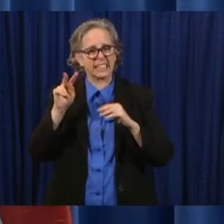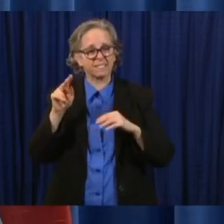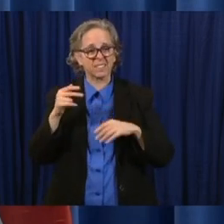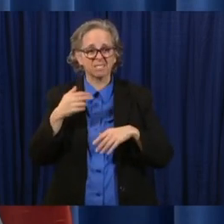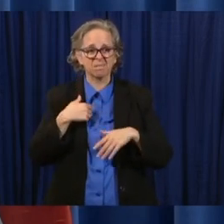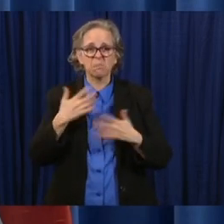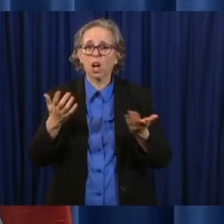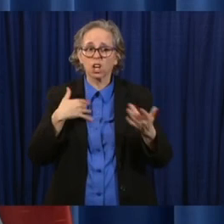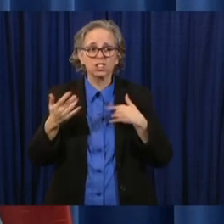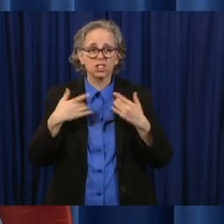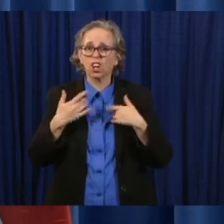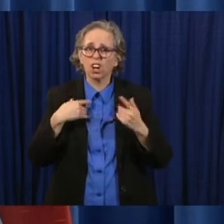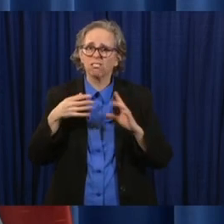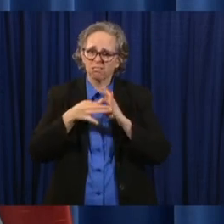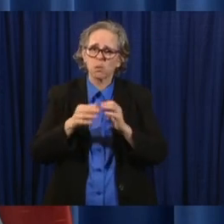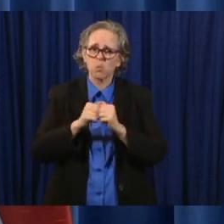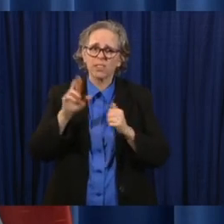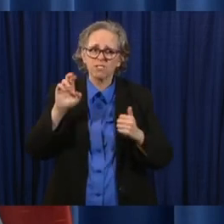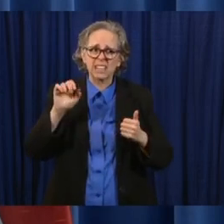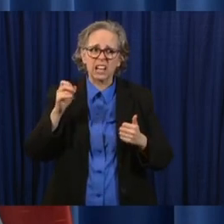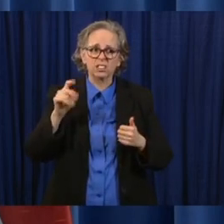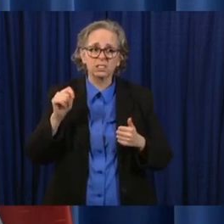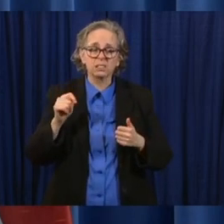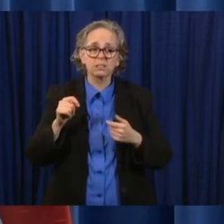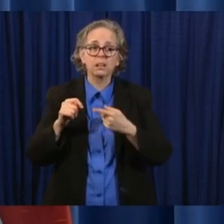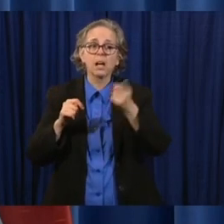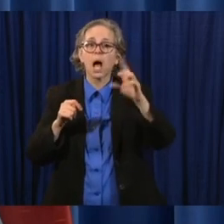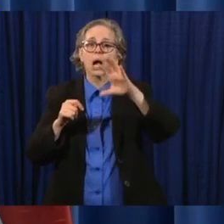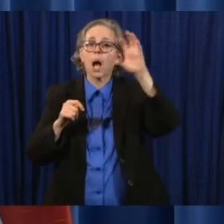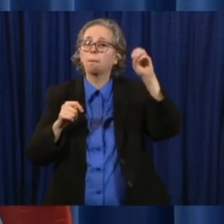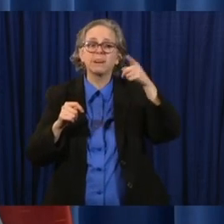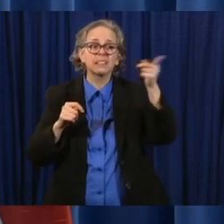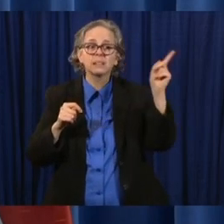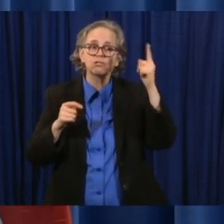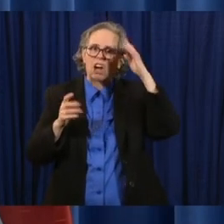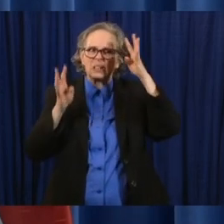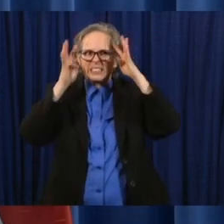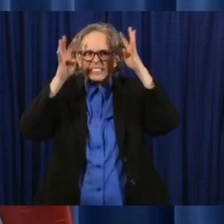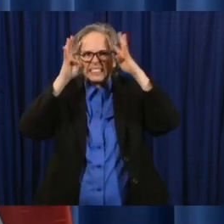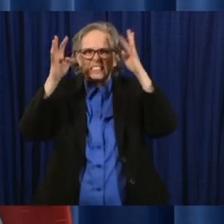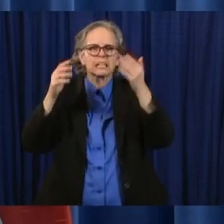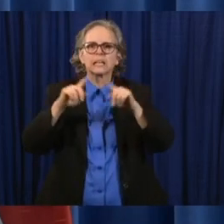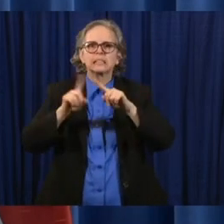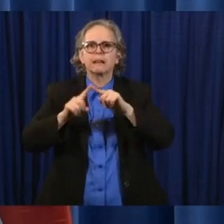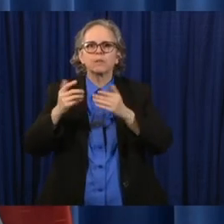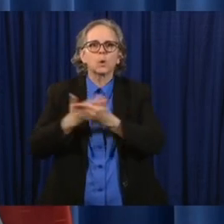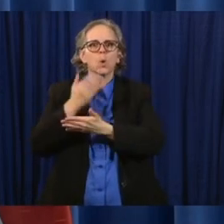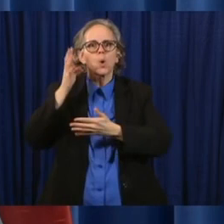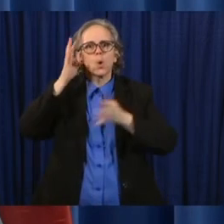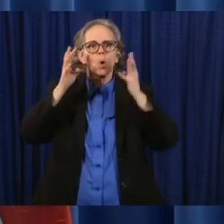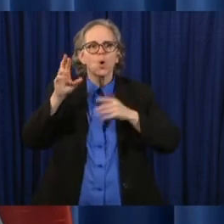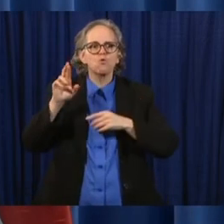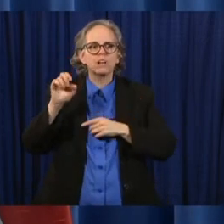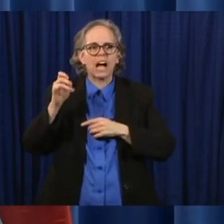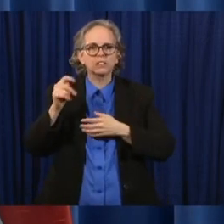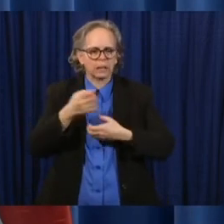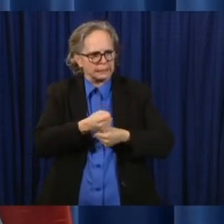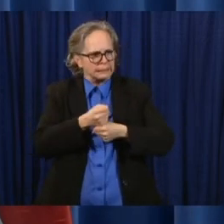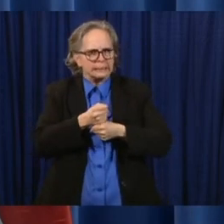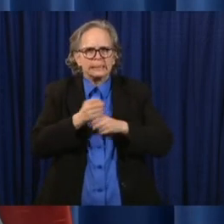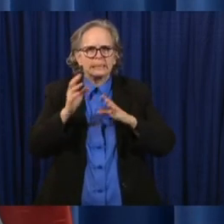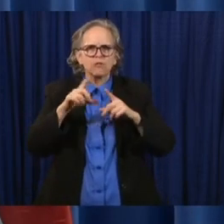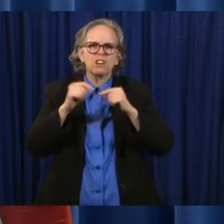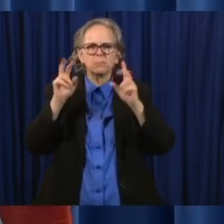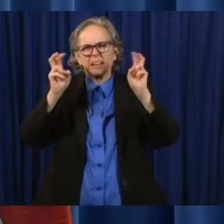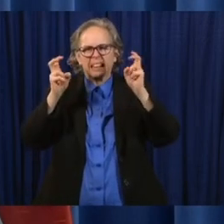trying to develop new reagents, kind of new recipes for the reagent, and some of those